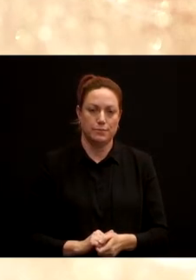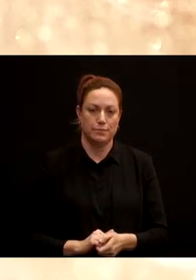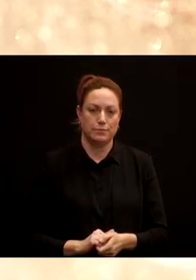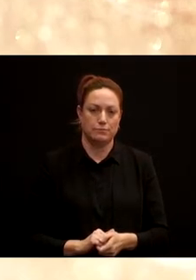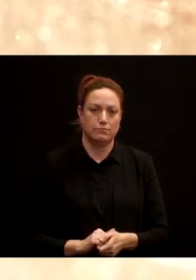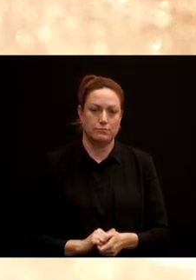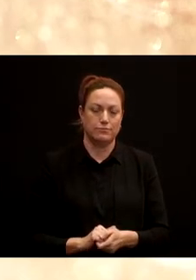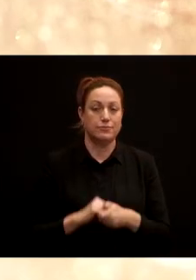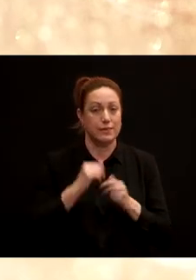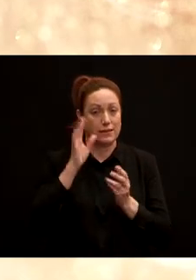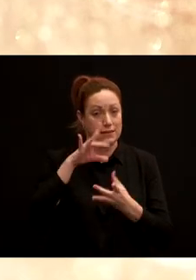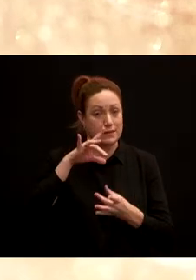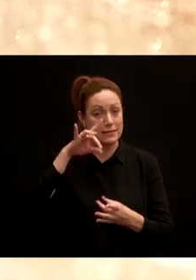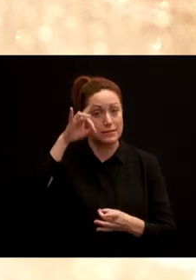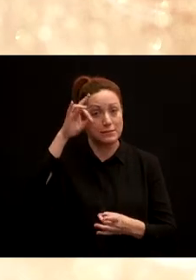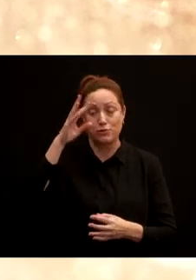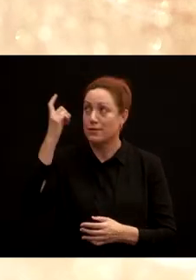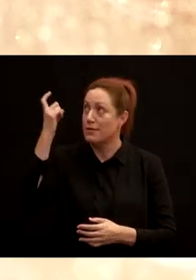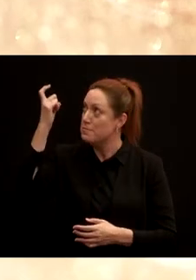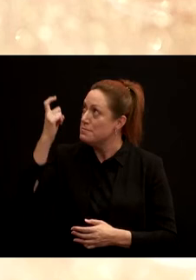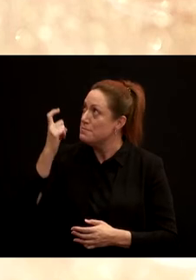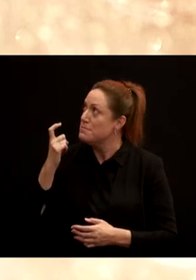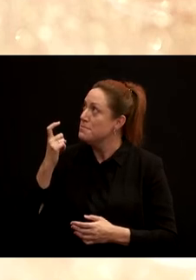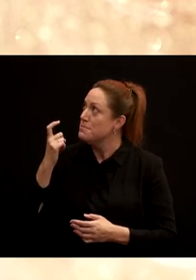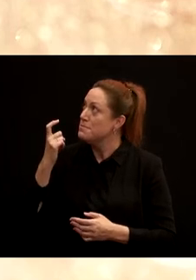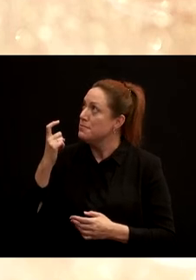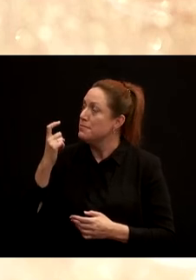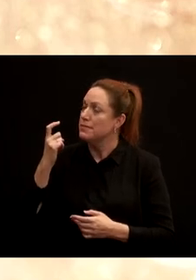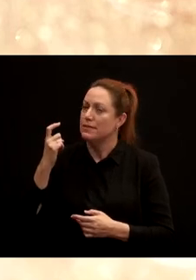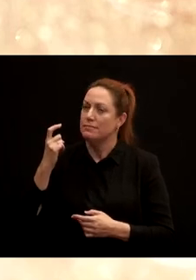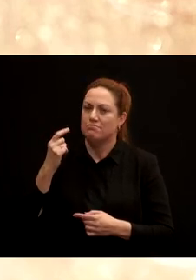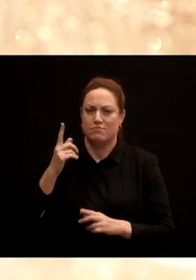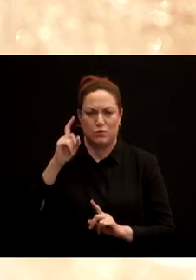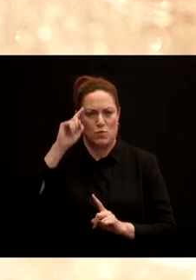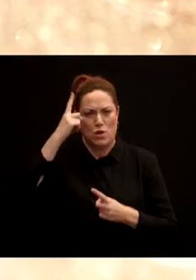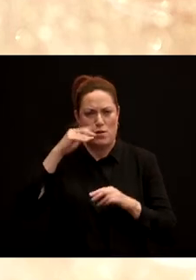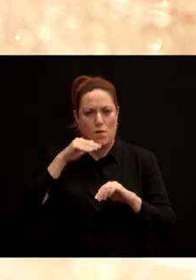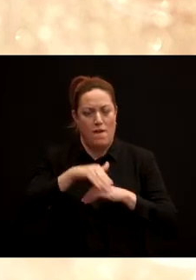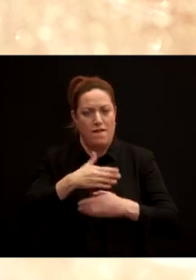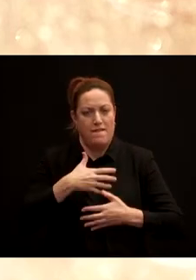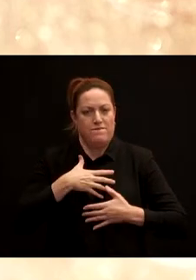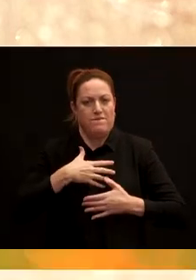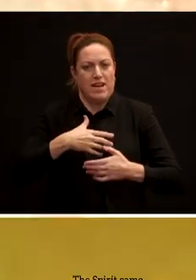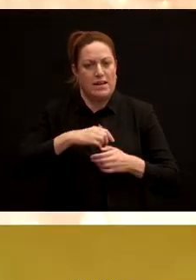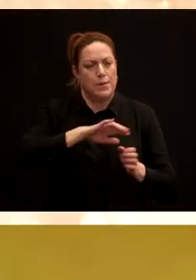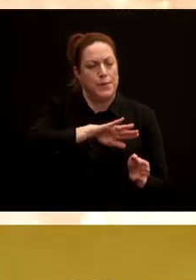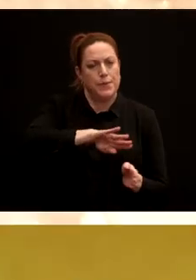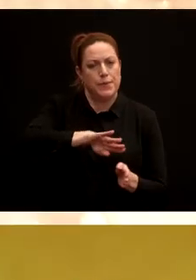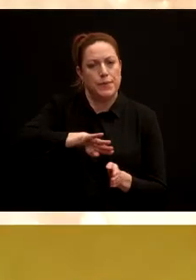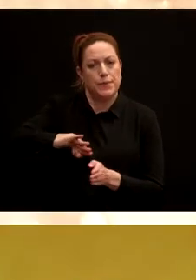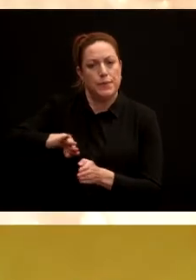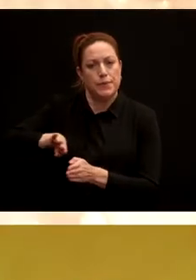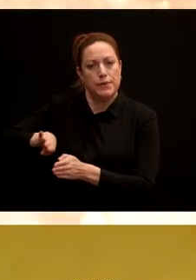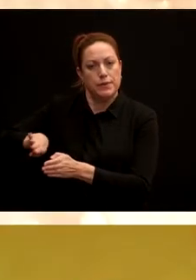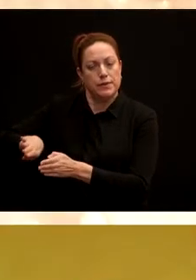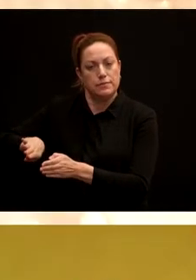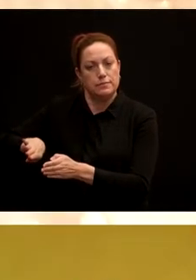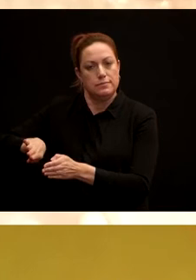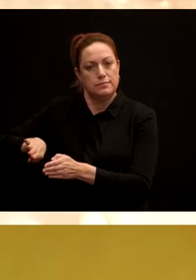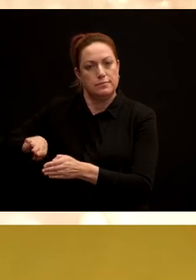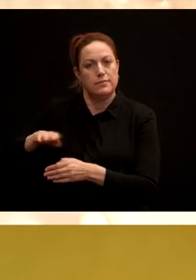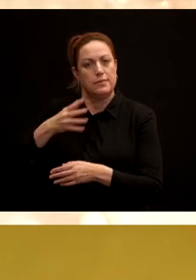The Spirit came blowing fear aside, and in its place,